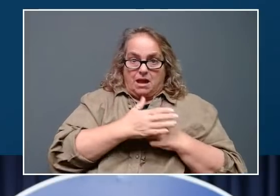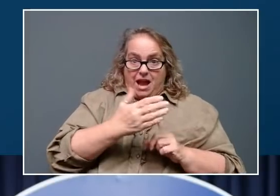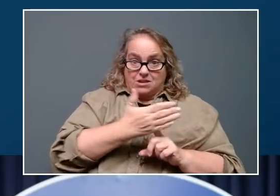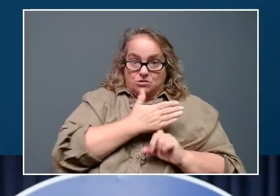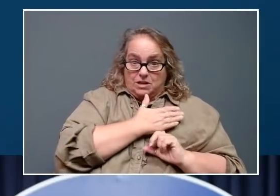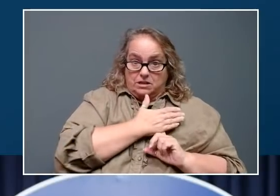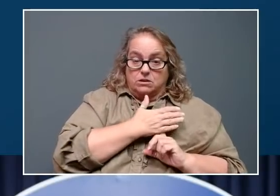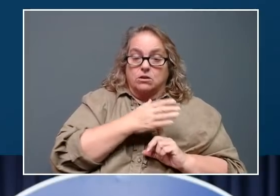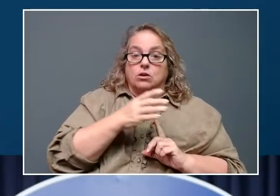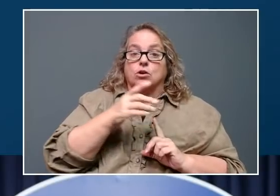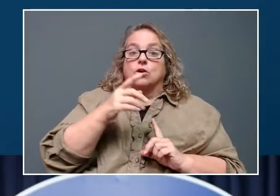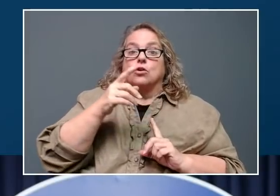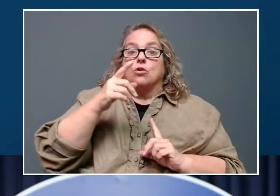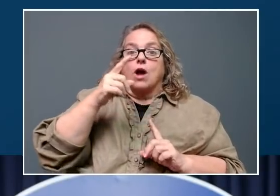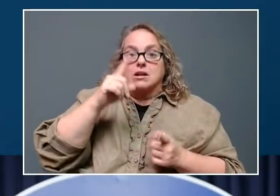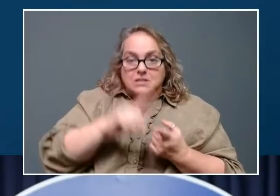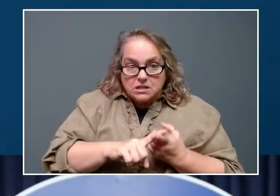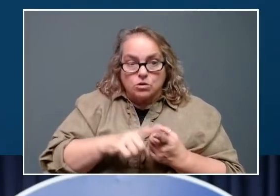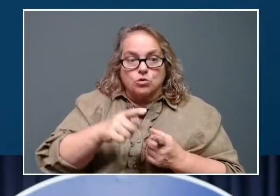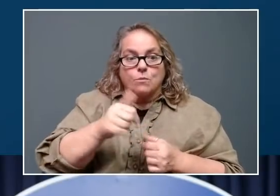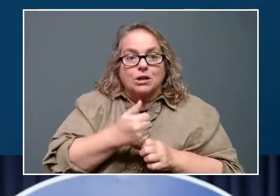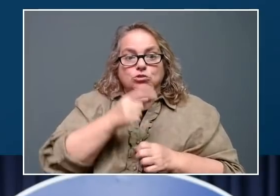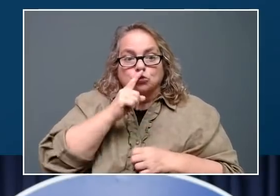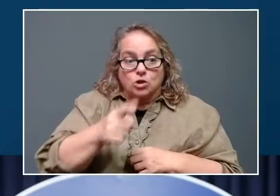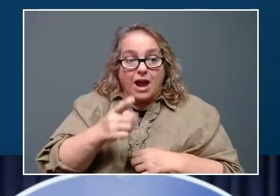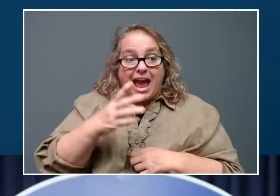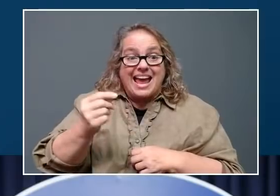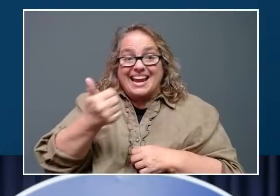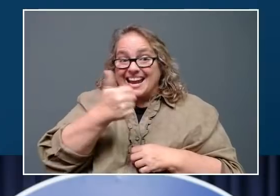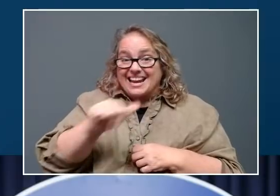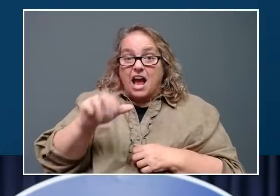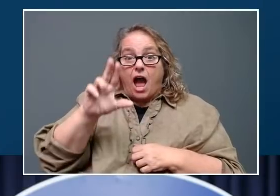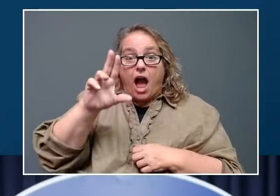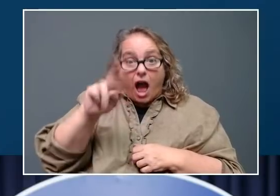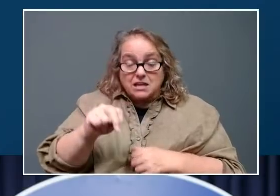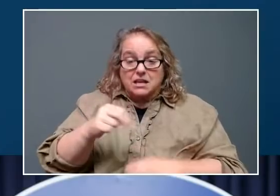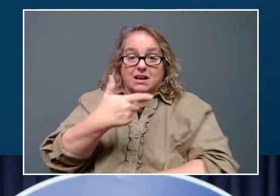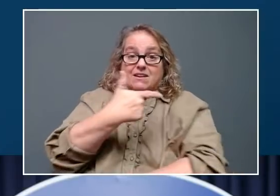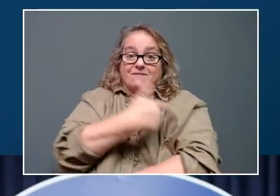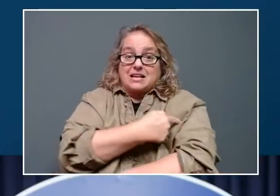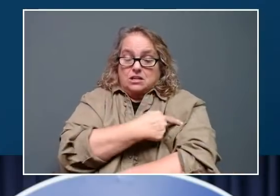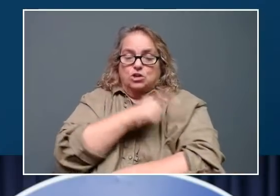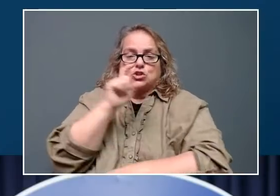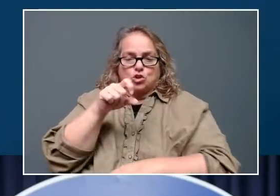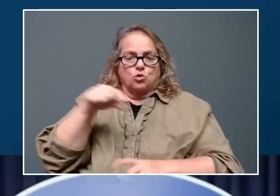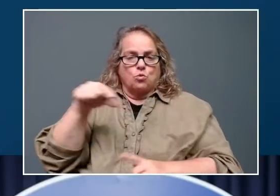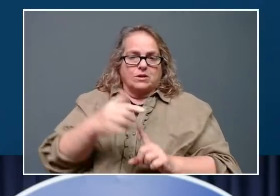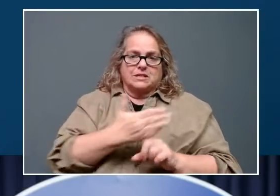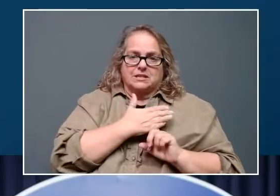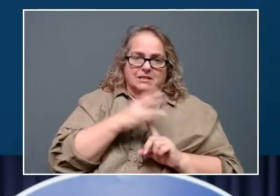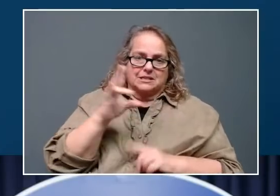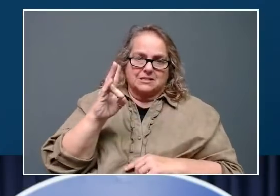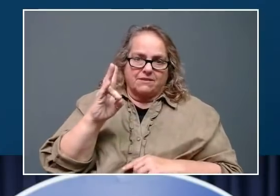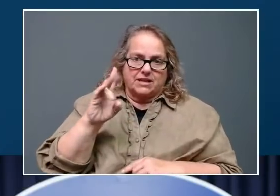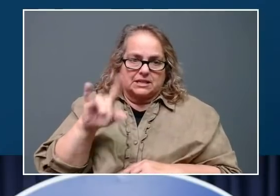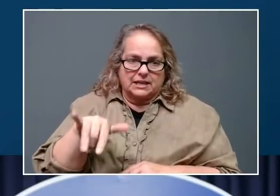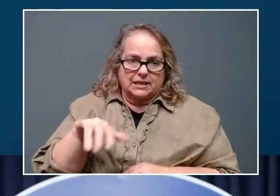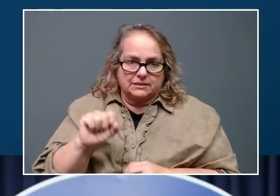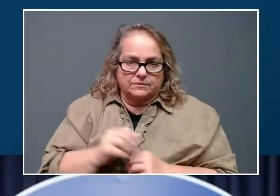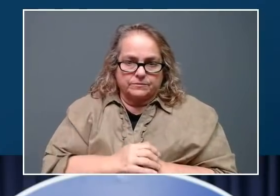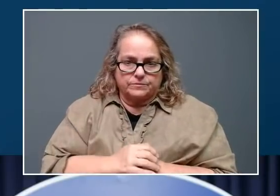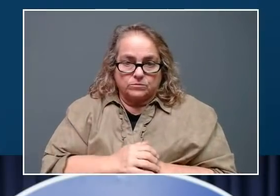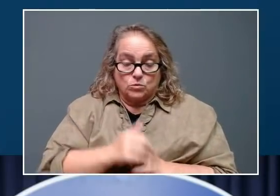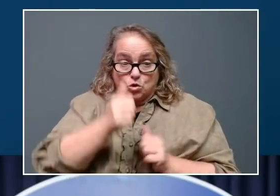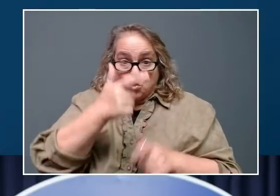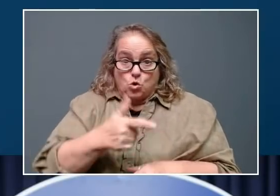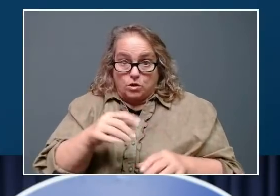finally, unvaccinated travelers should quarantine for seven days. So all of this is important. We